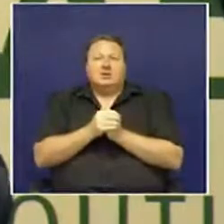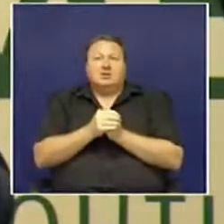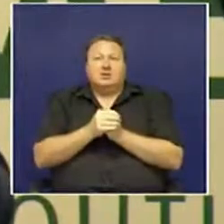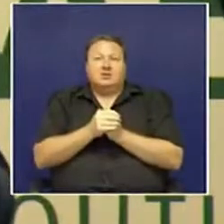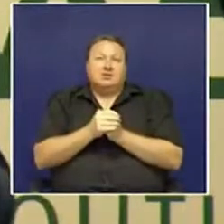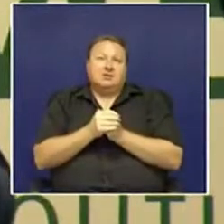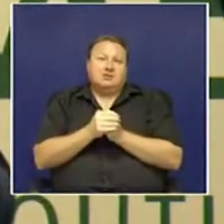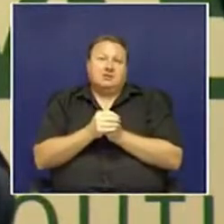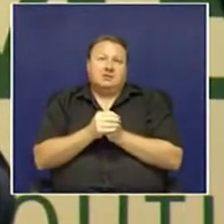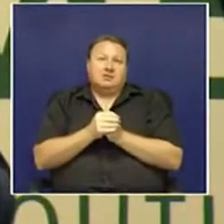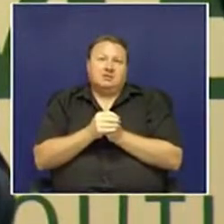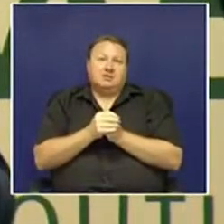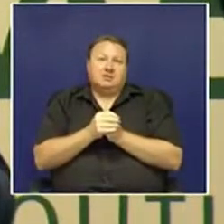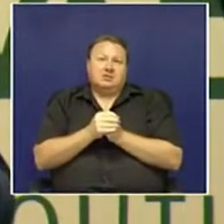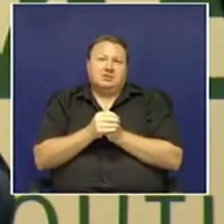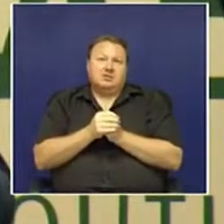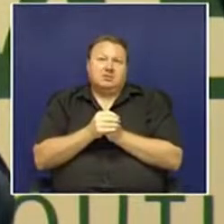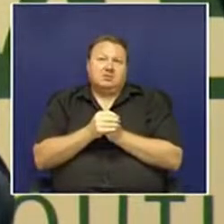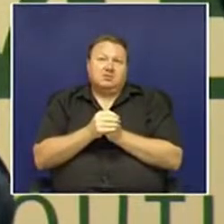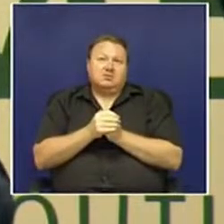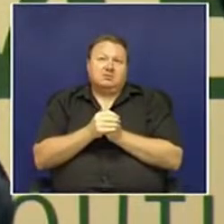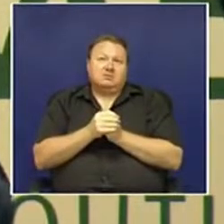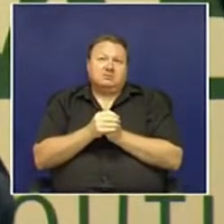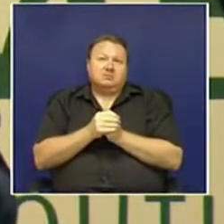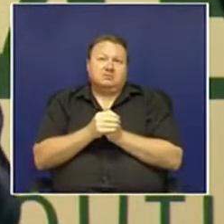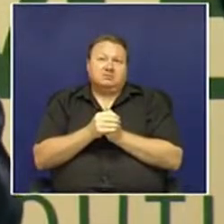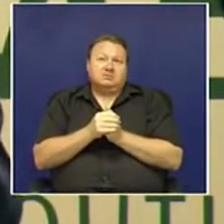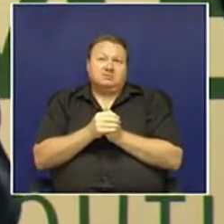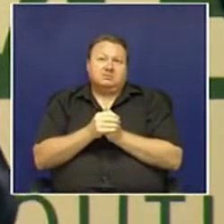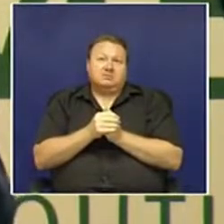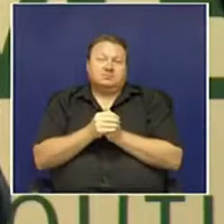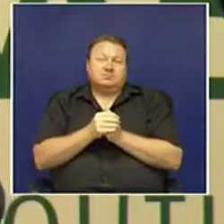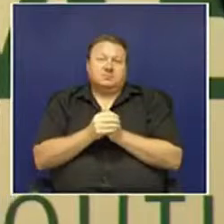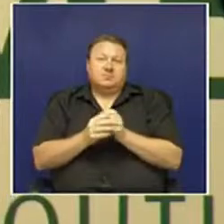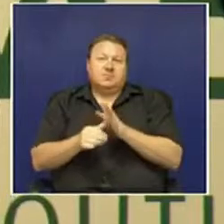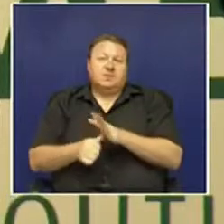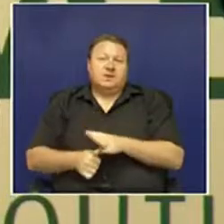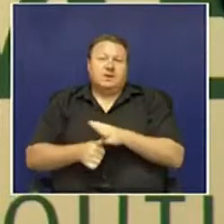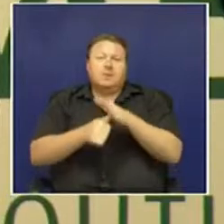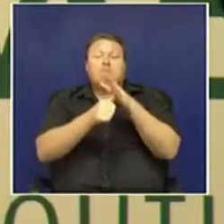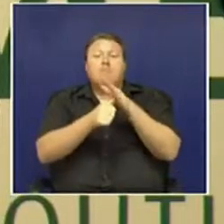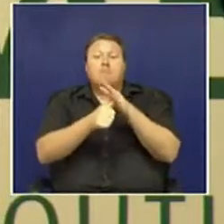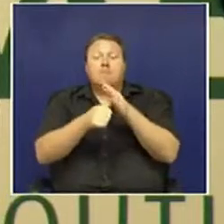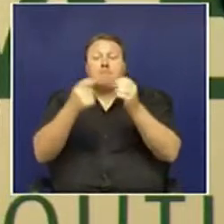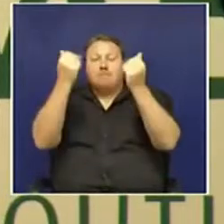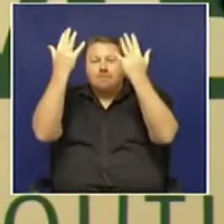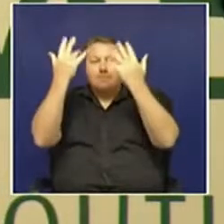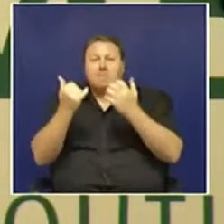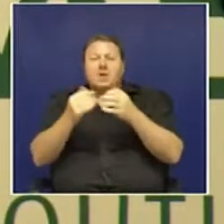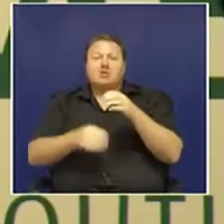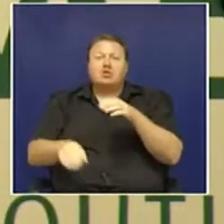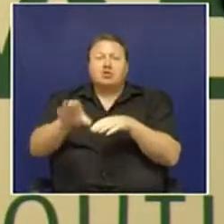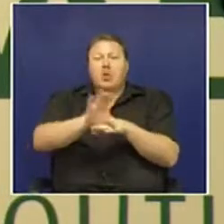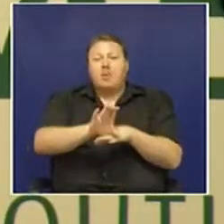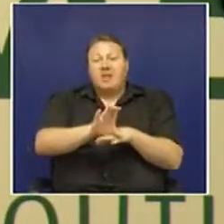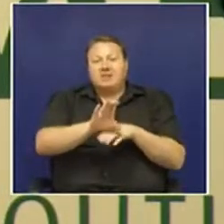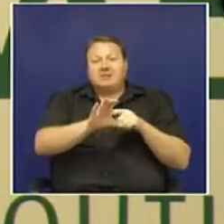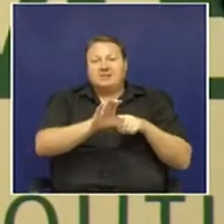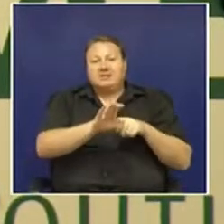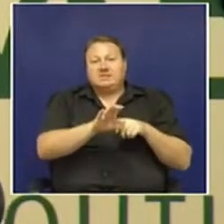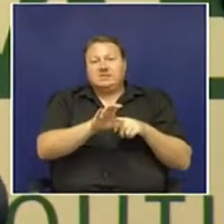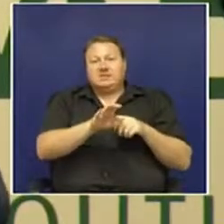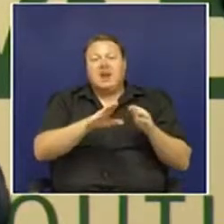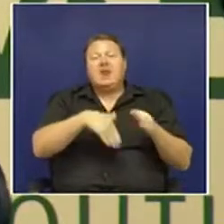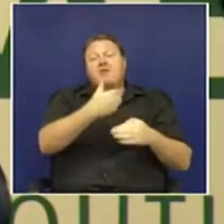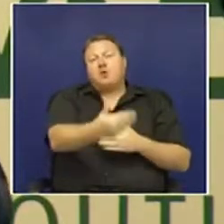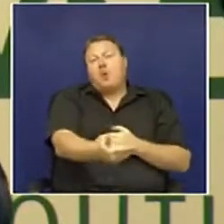in 25-26. The main budget primary surplus for 25-26 reaches 0.9%